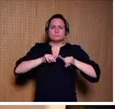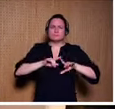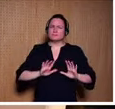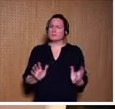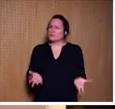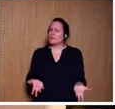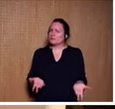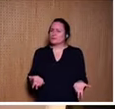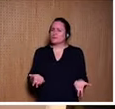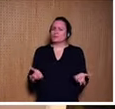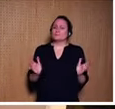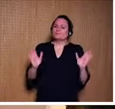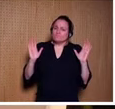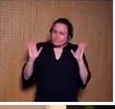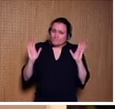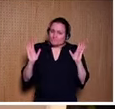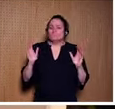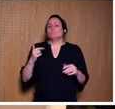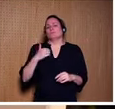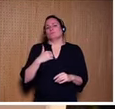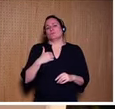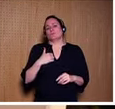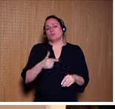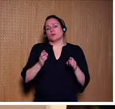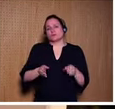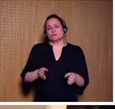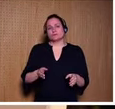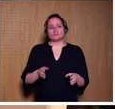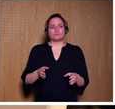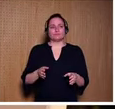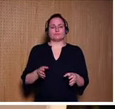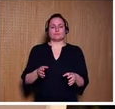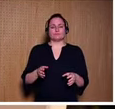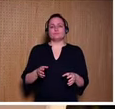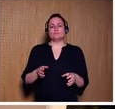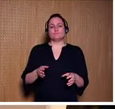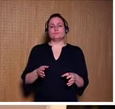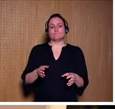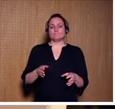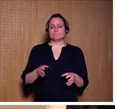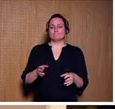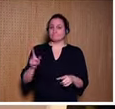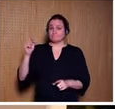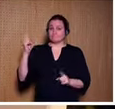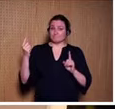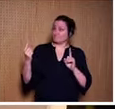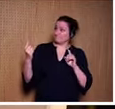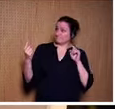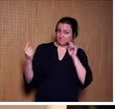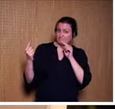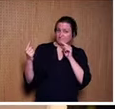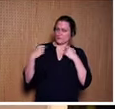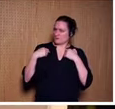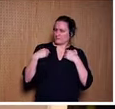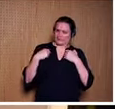infrastructure to really tackle the opposition, as we are calling them, and launch